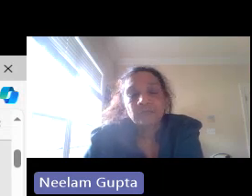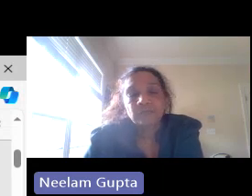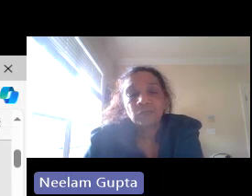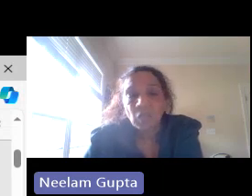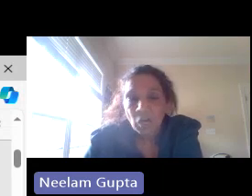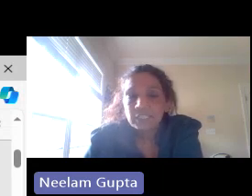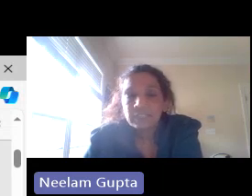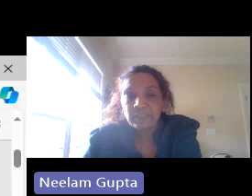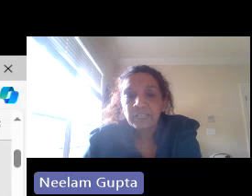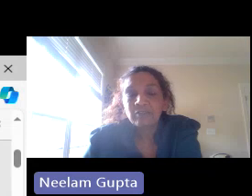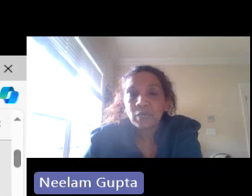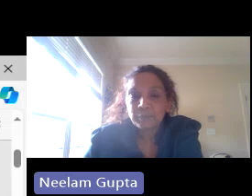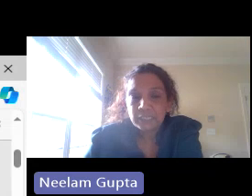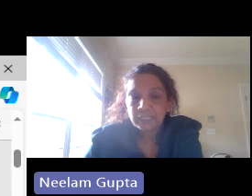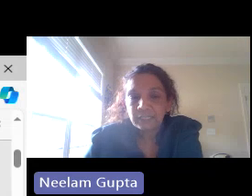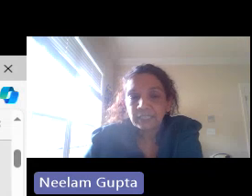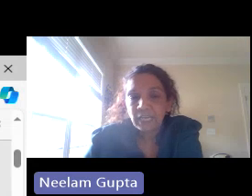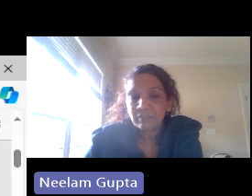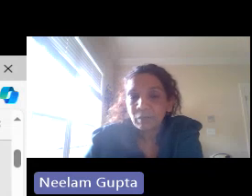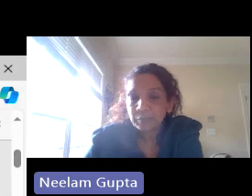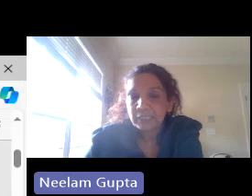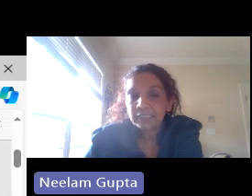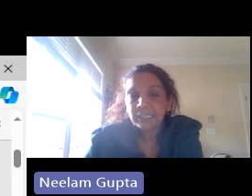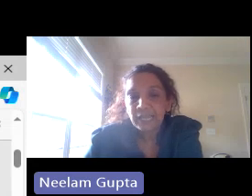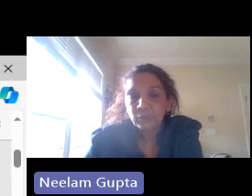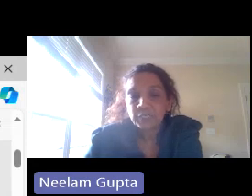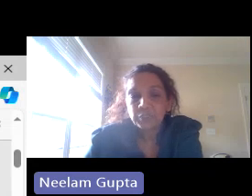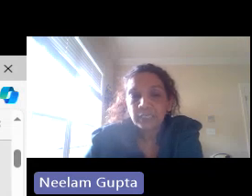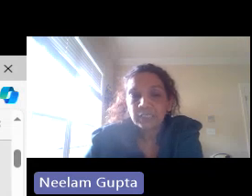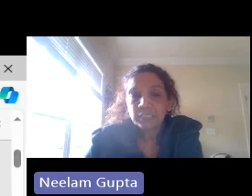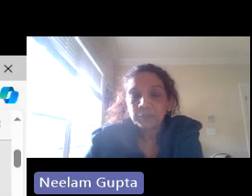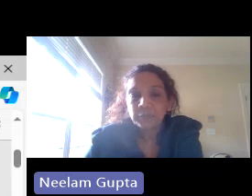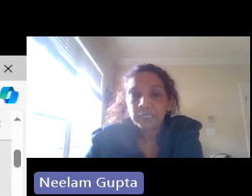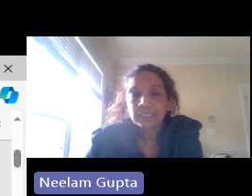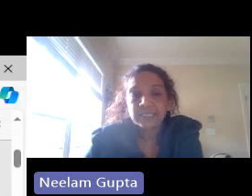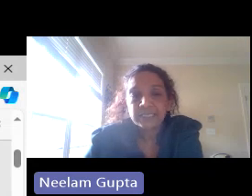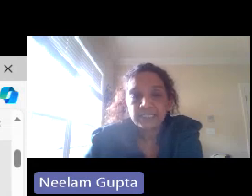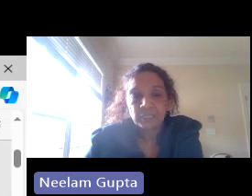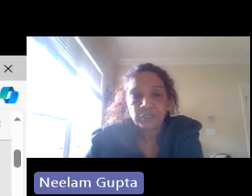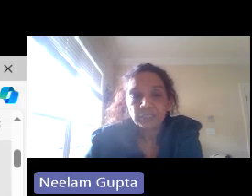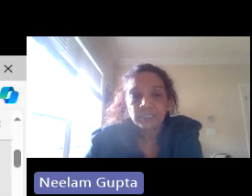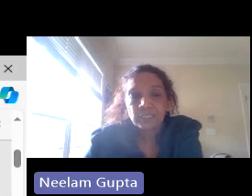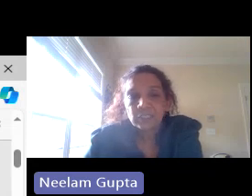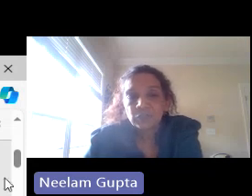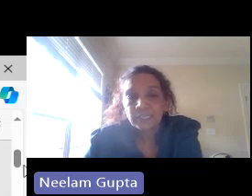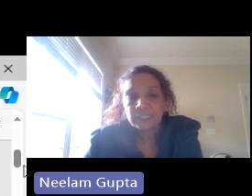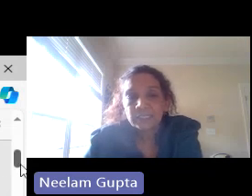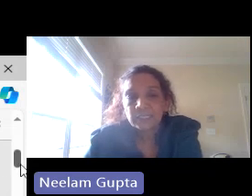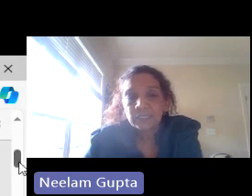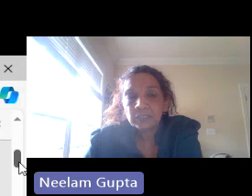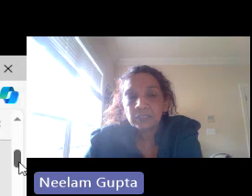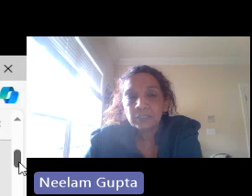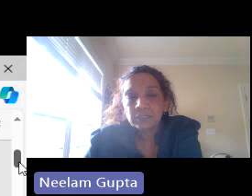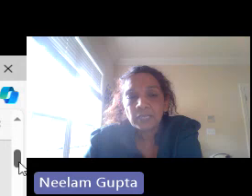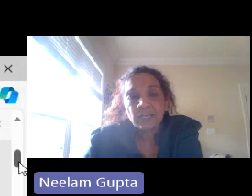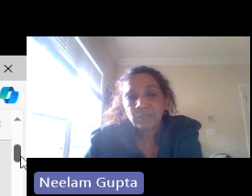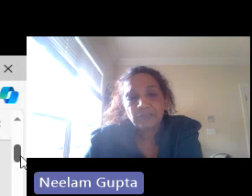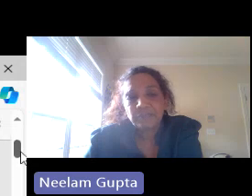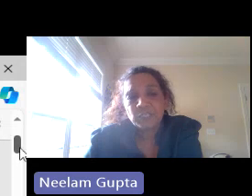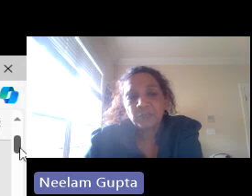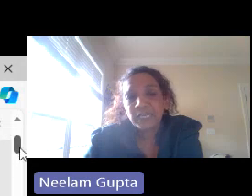the clause, they have updated that. They have updated the language and it's pretty extensive actually. So let's click